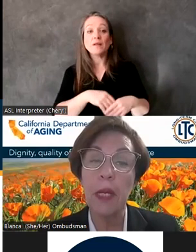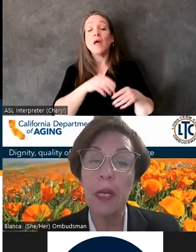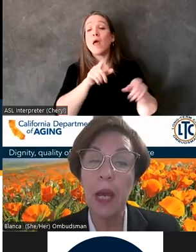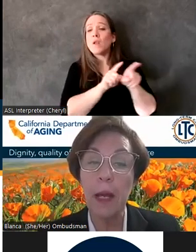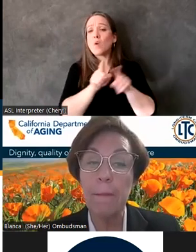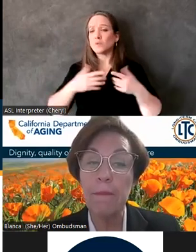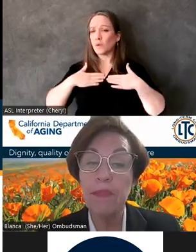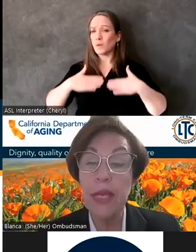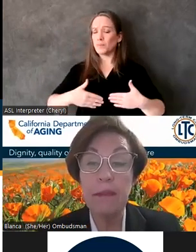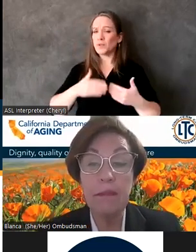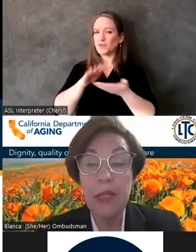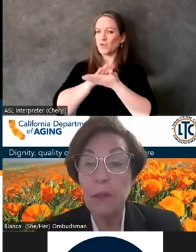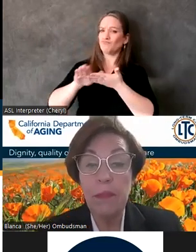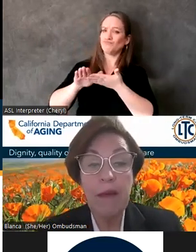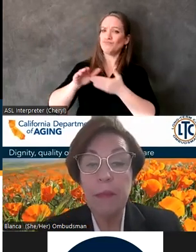people